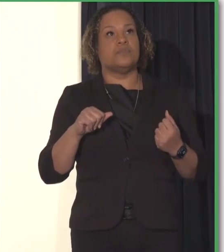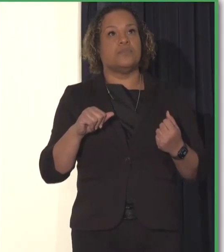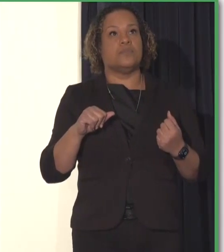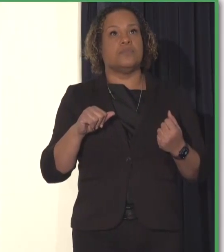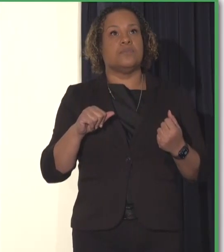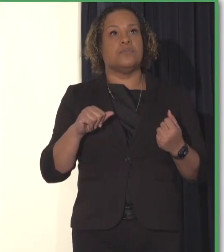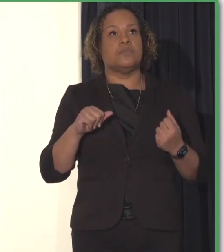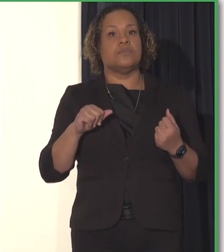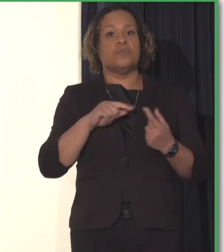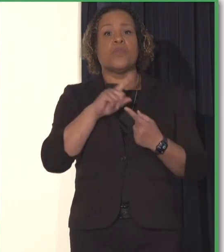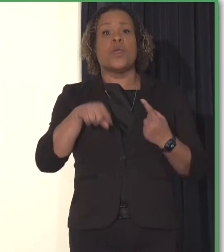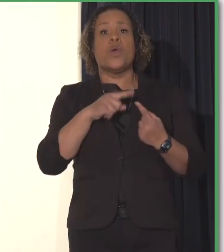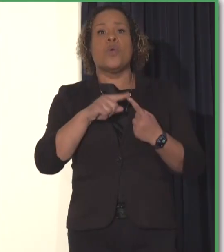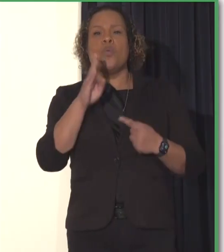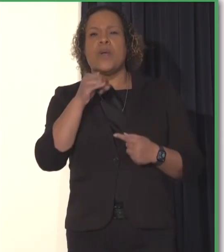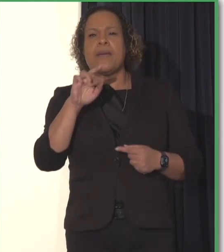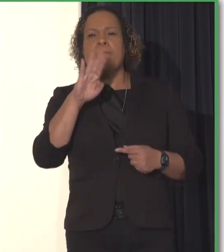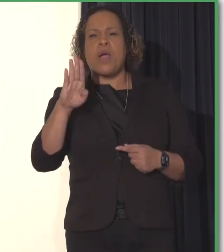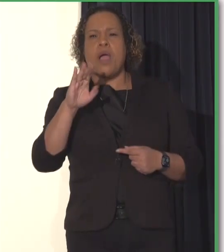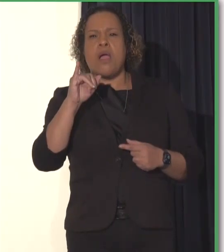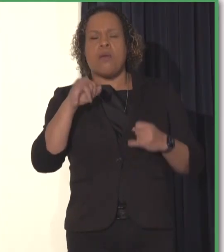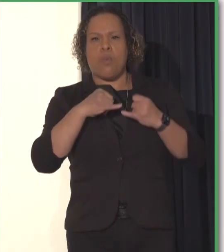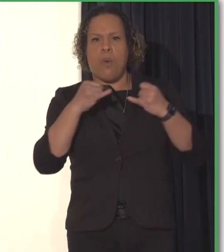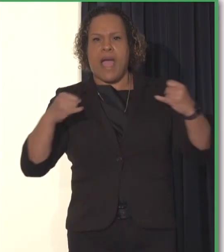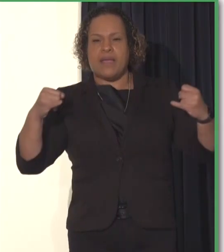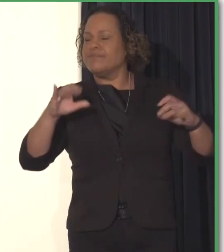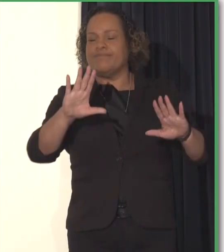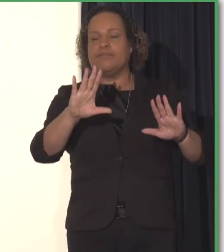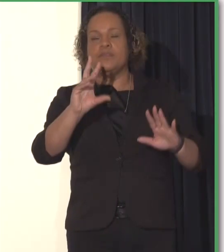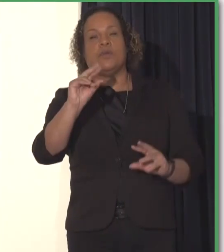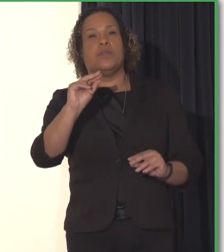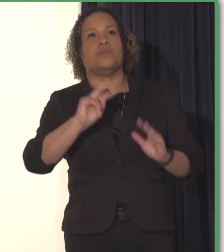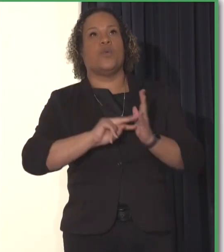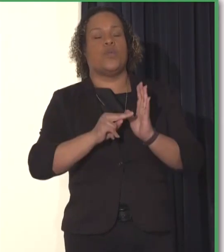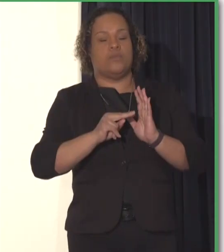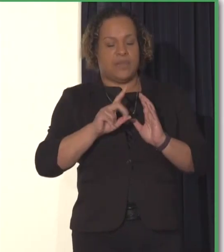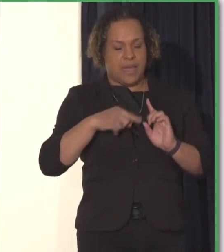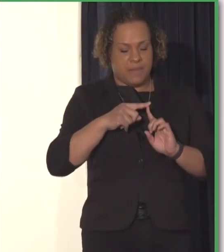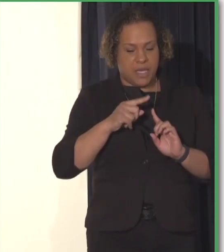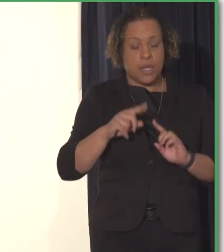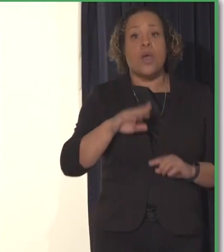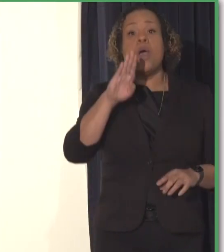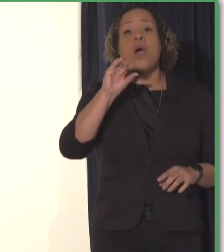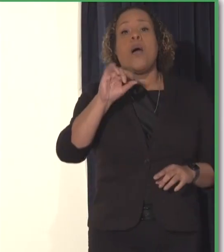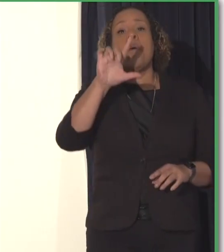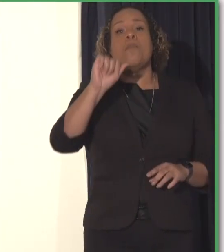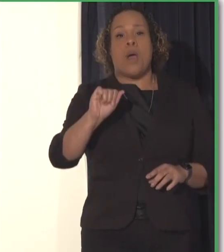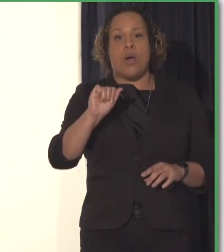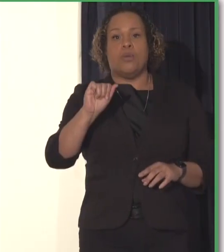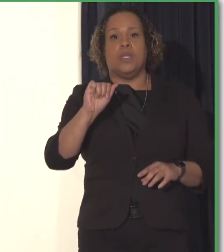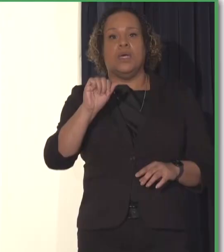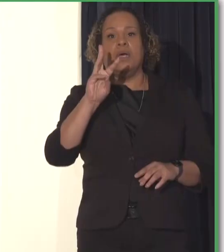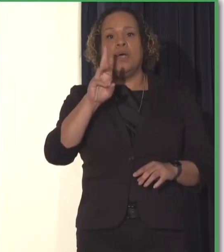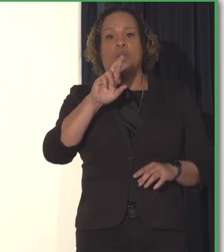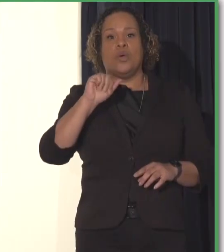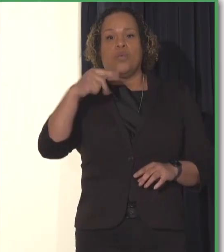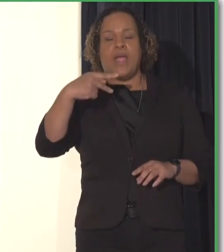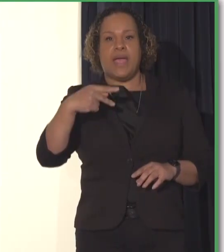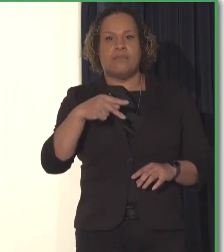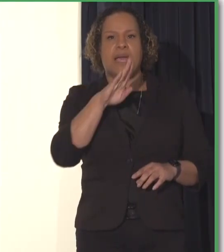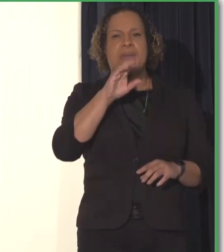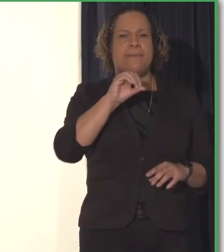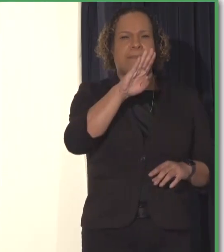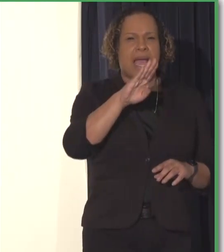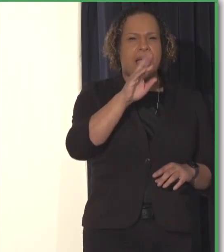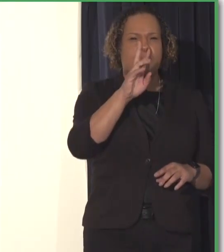the barbed wire, I mean, when the, what is that again? Bowler wrap? Yeah, bowler wrap. When the barbed wire, I mean, when the